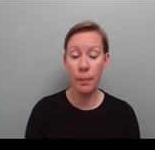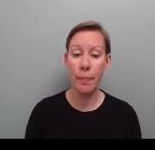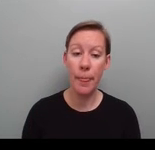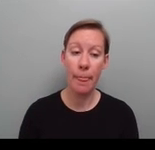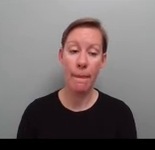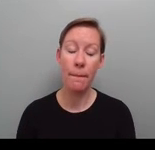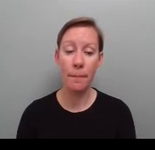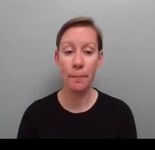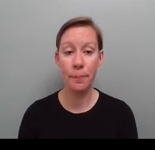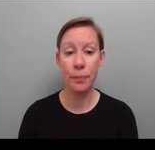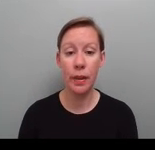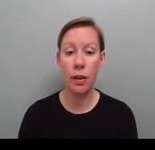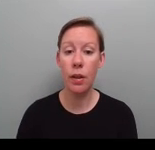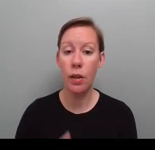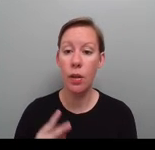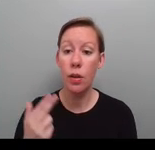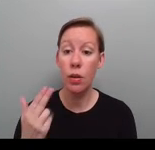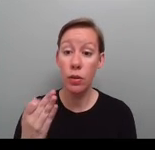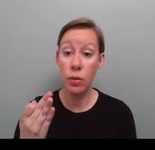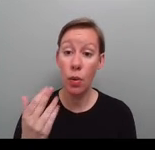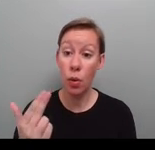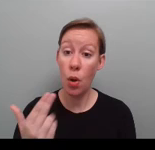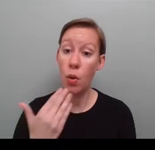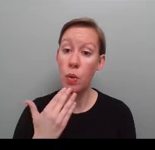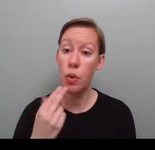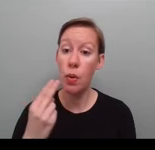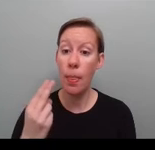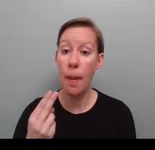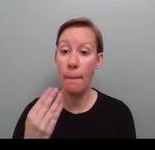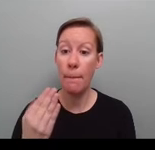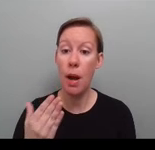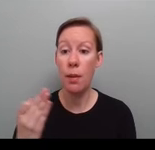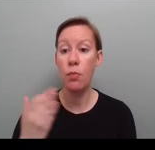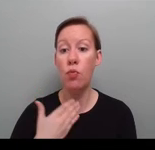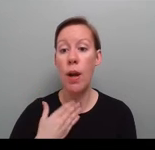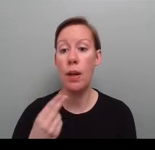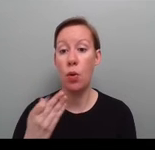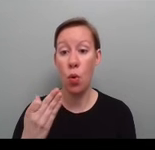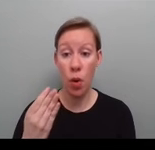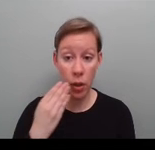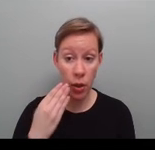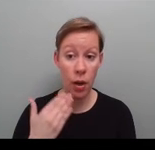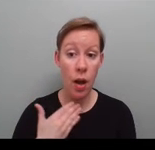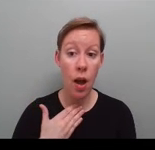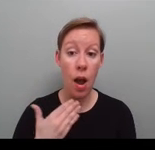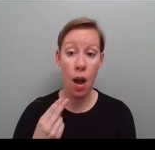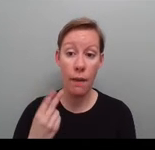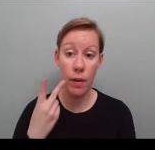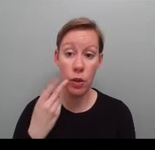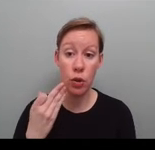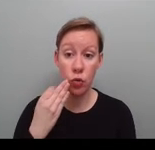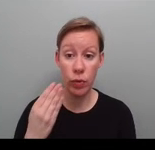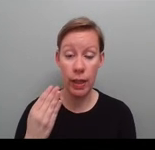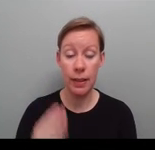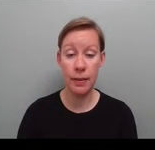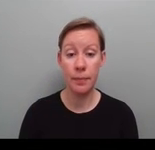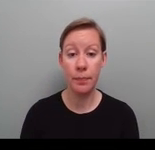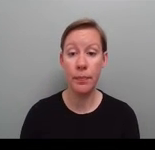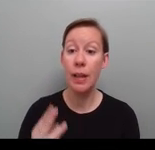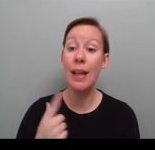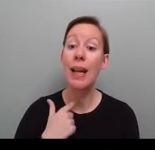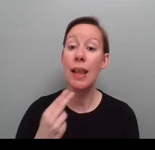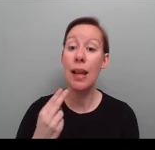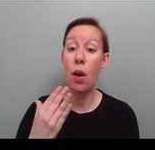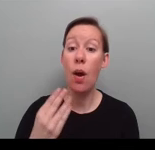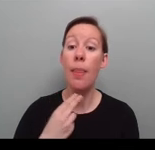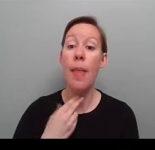audio and video are working properly, you're going to go to the bottom right-hand corner of your screen where you see that purple arrow.